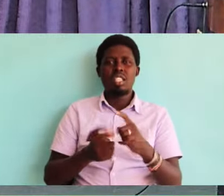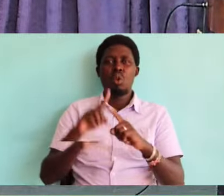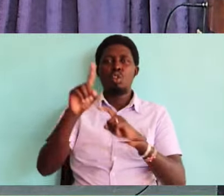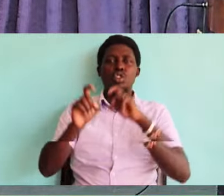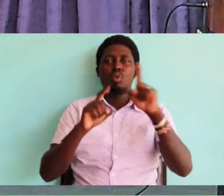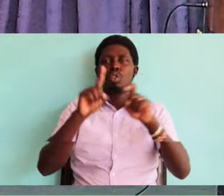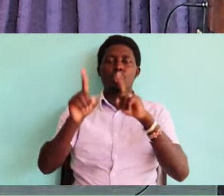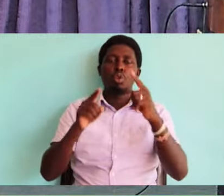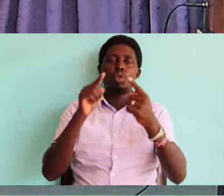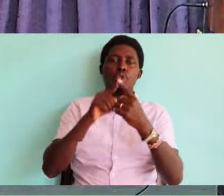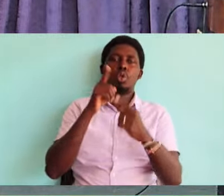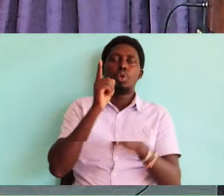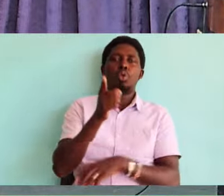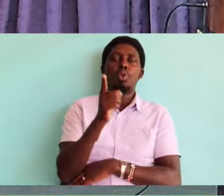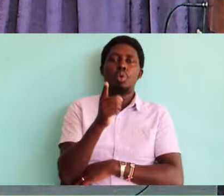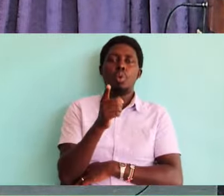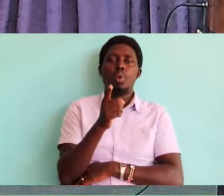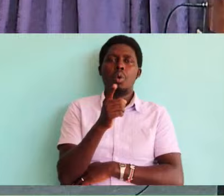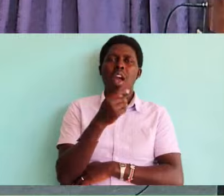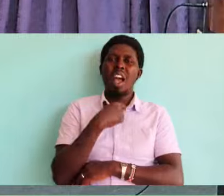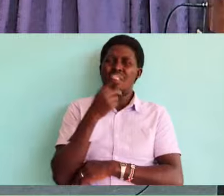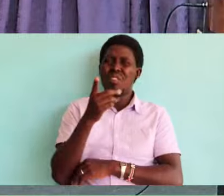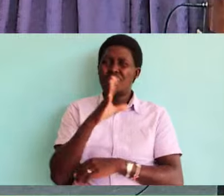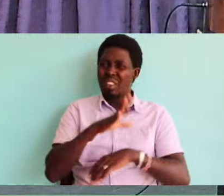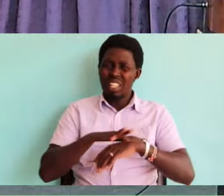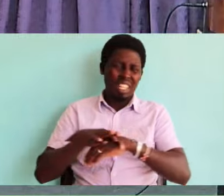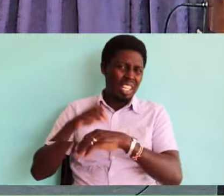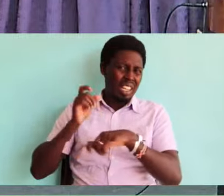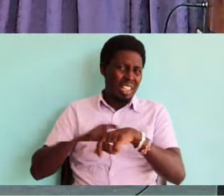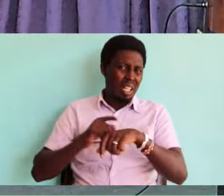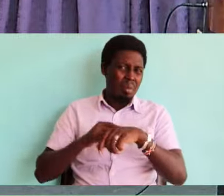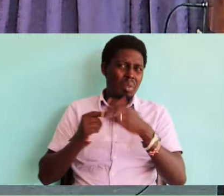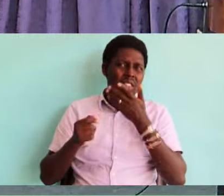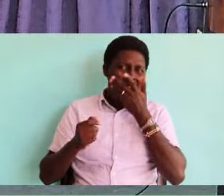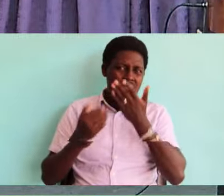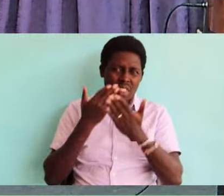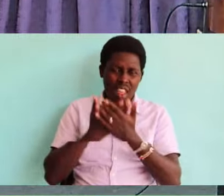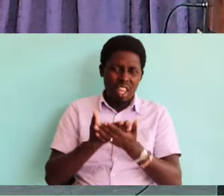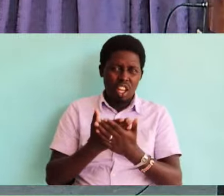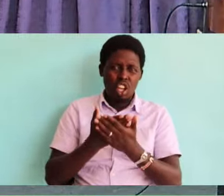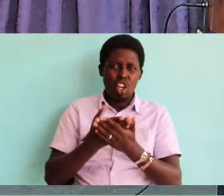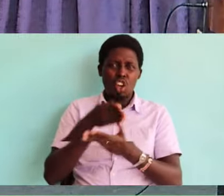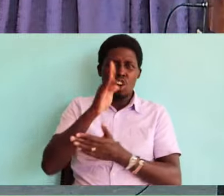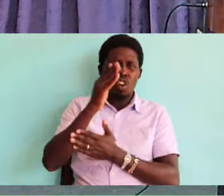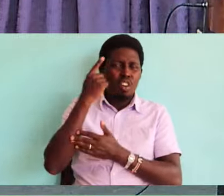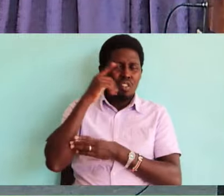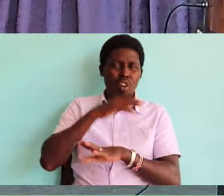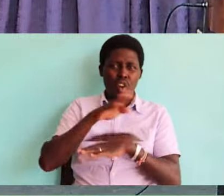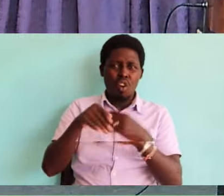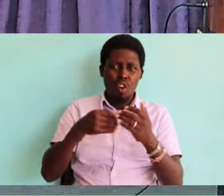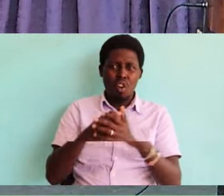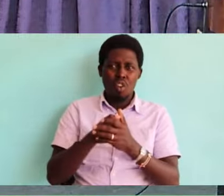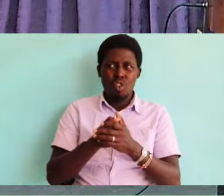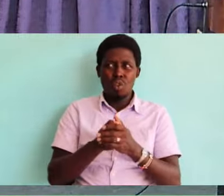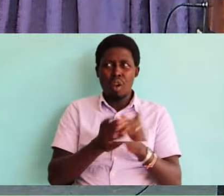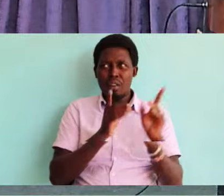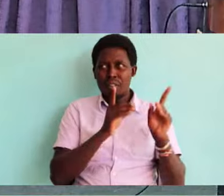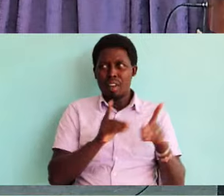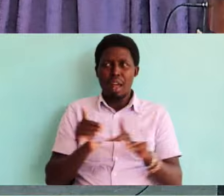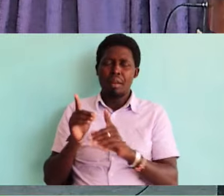you. Have you taken time to thank God for all that he has graciously given